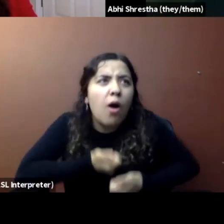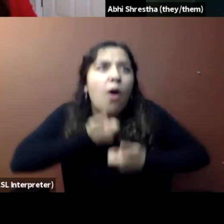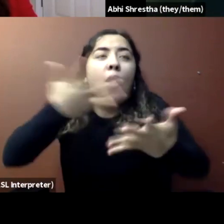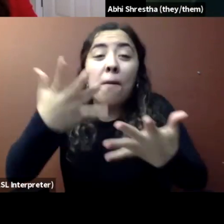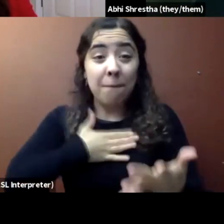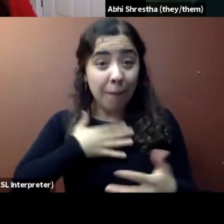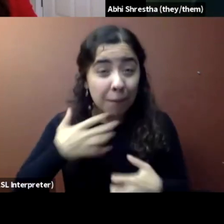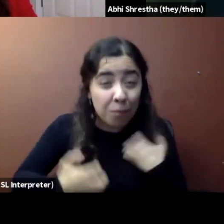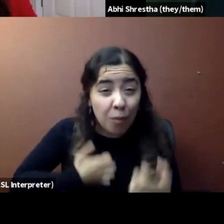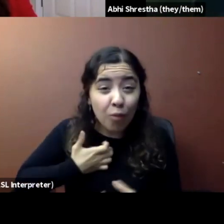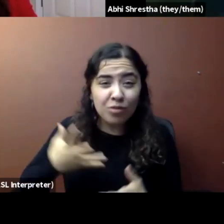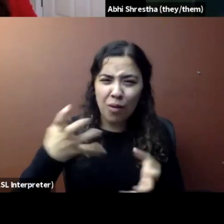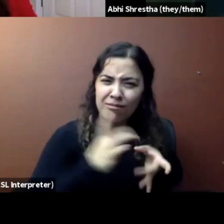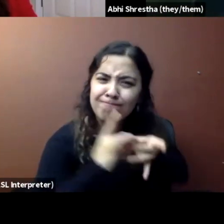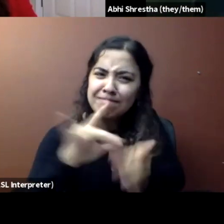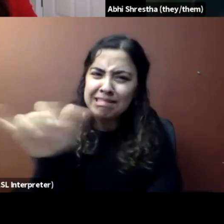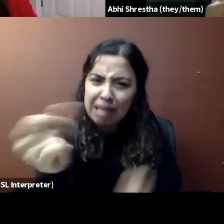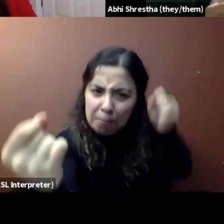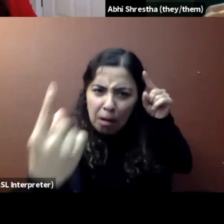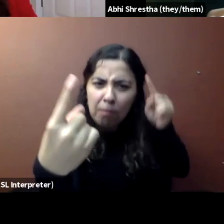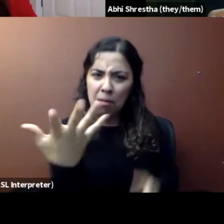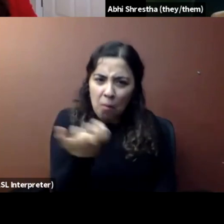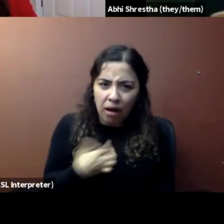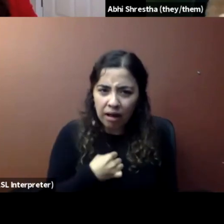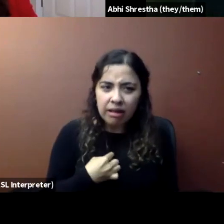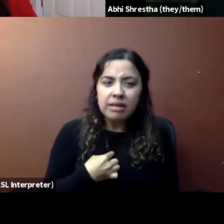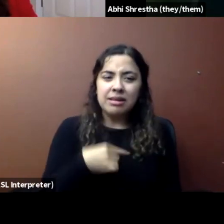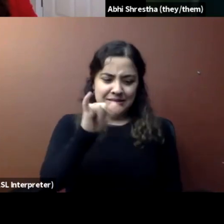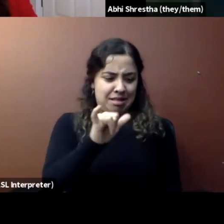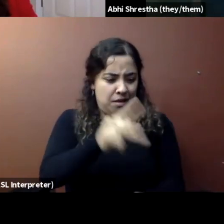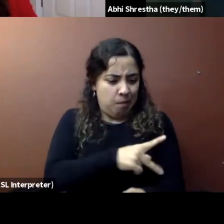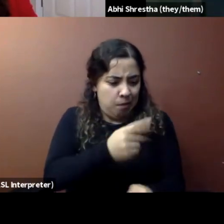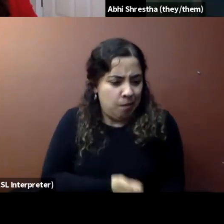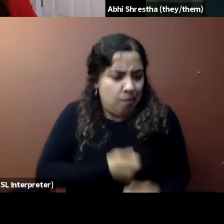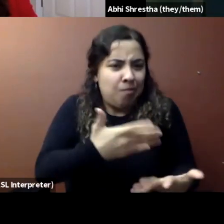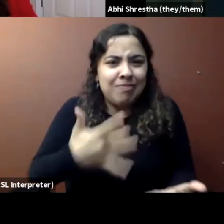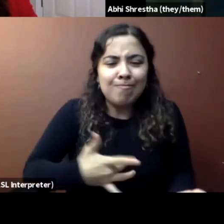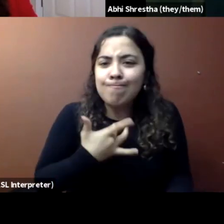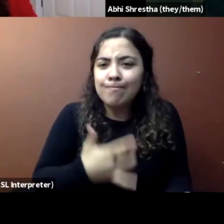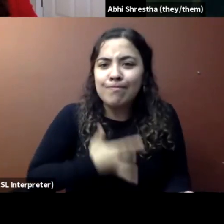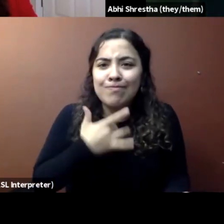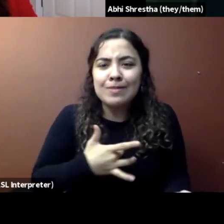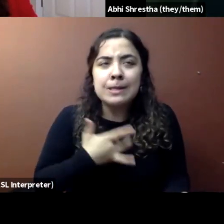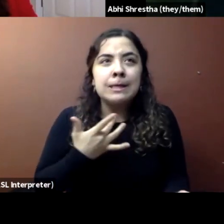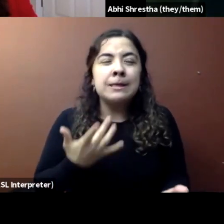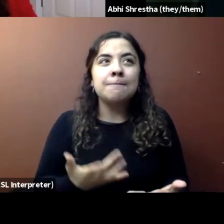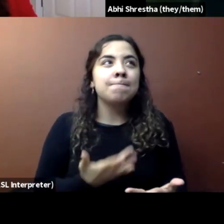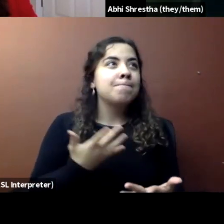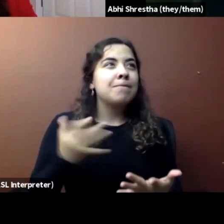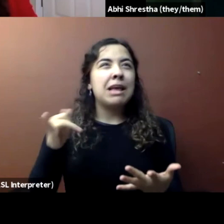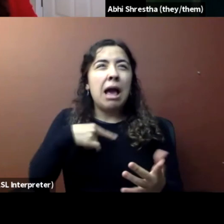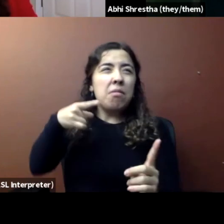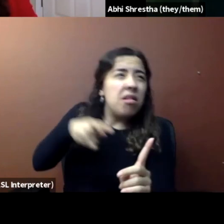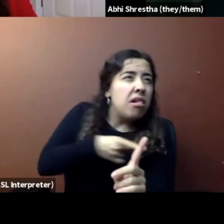emotions? And sort of seeing, oh, this poem feels like the navigation, the attempt at